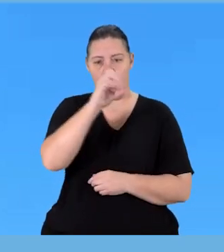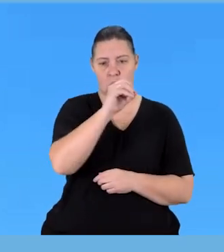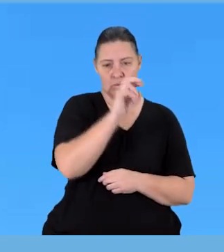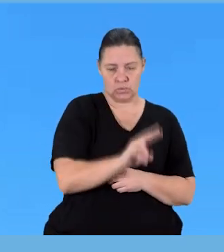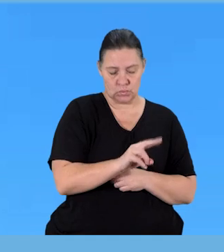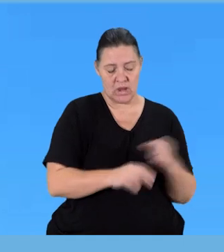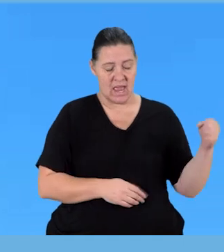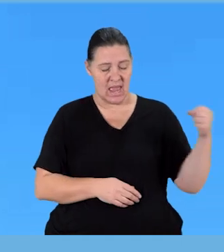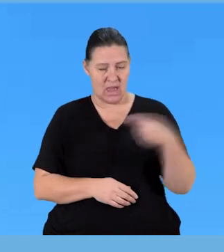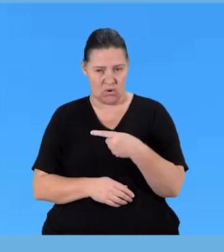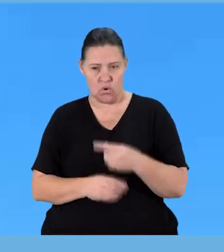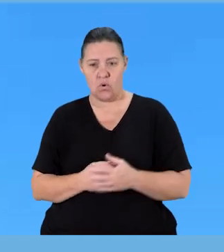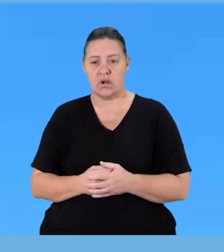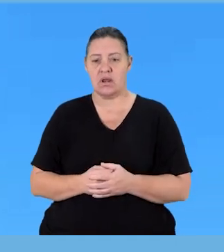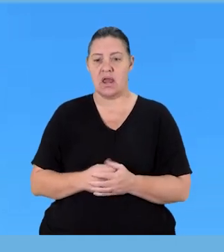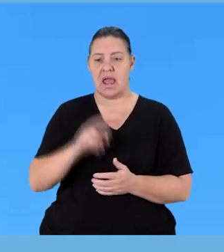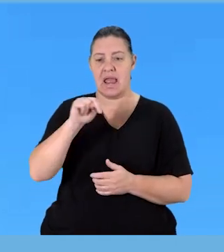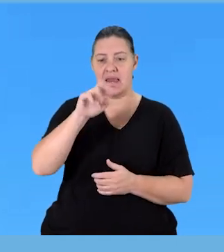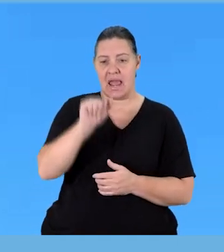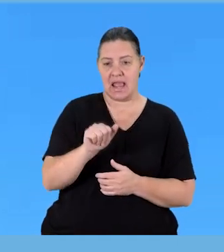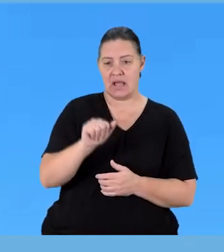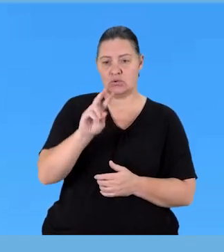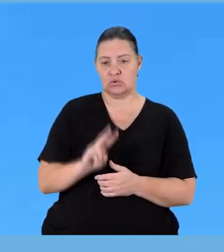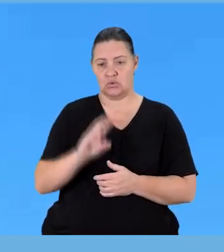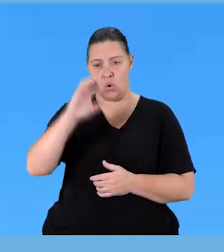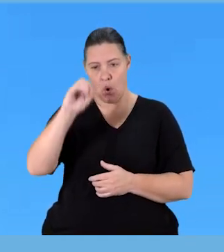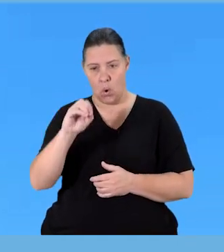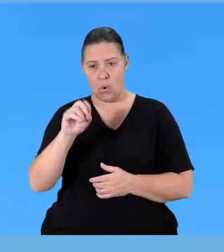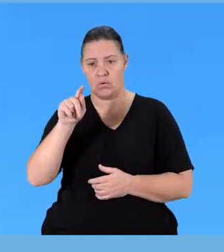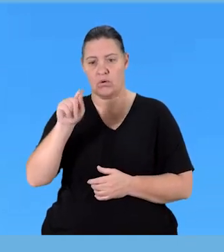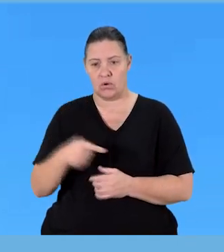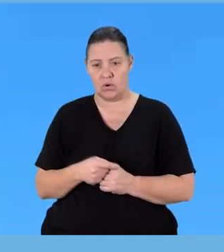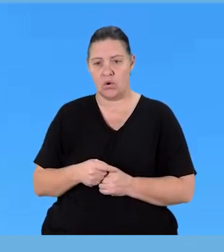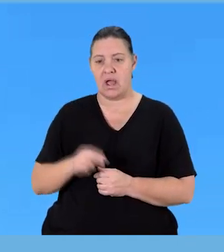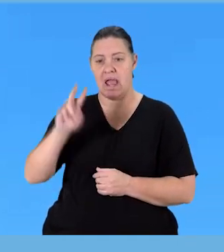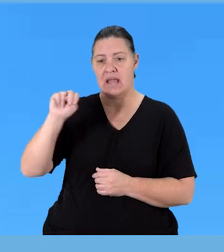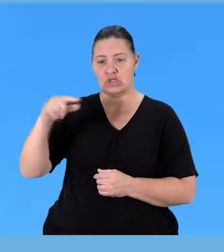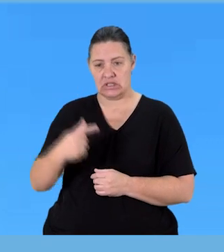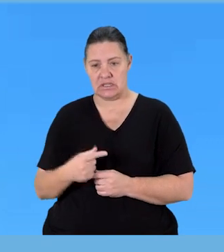the arrow, Na2O, Mg, the plus sign, and also O2.